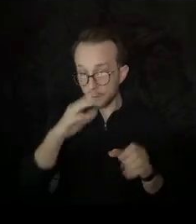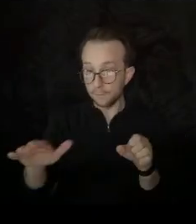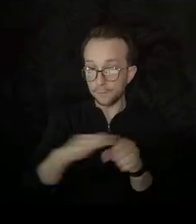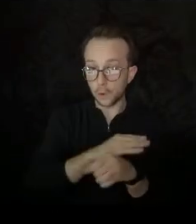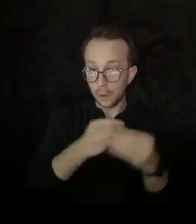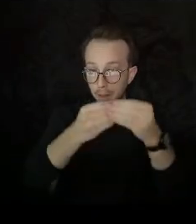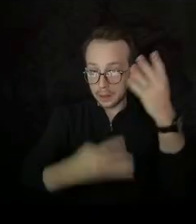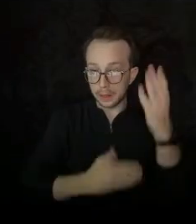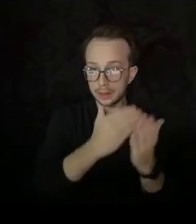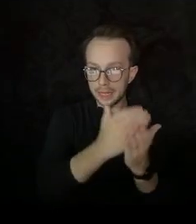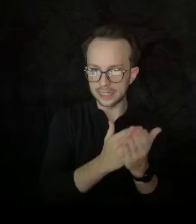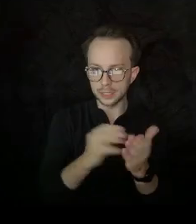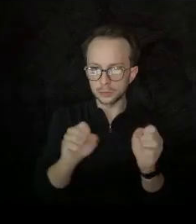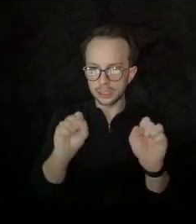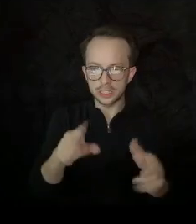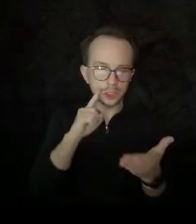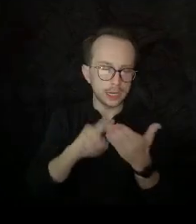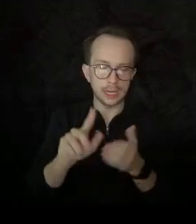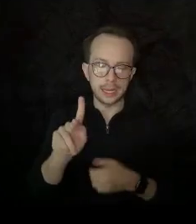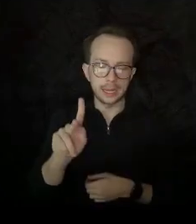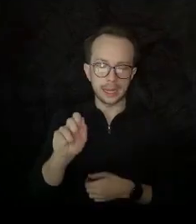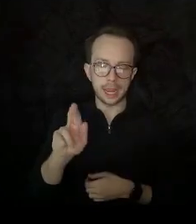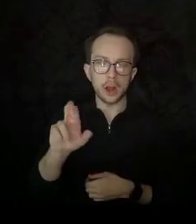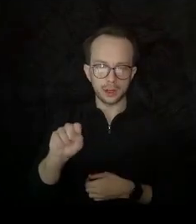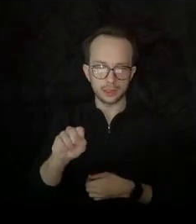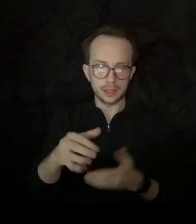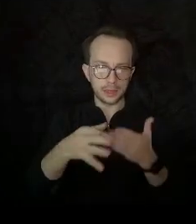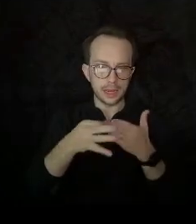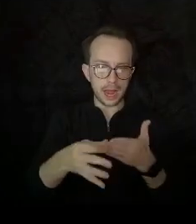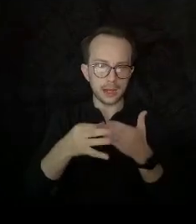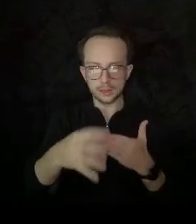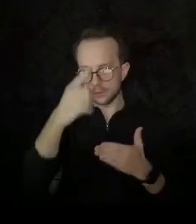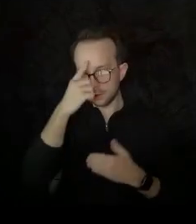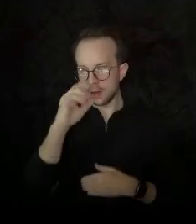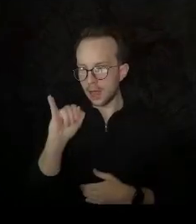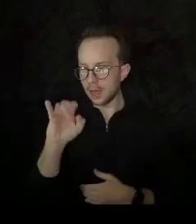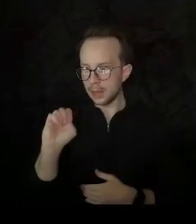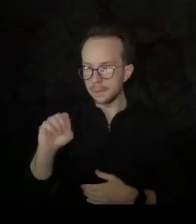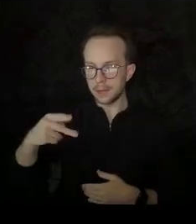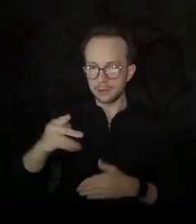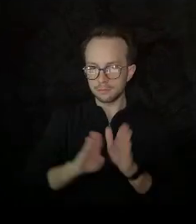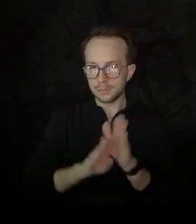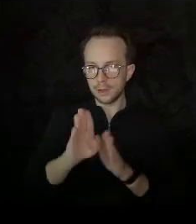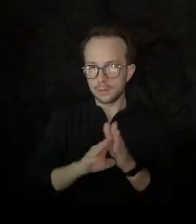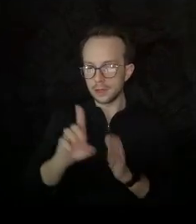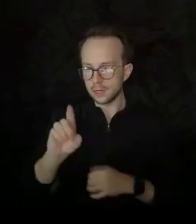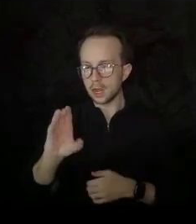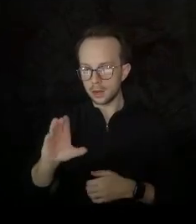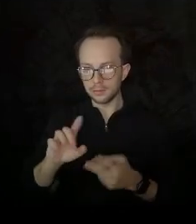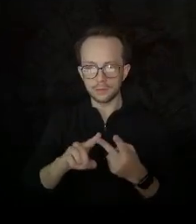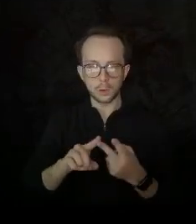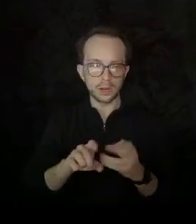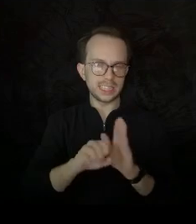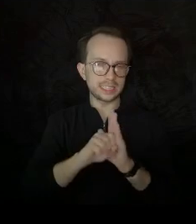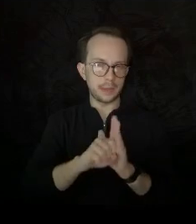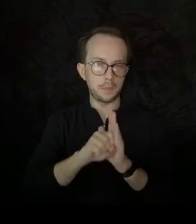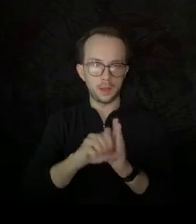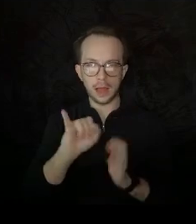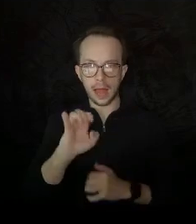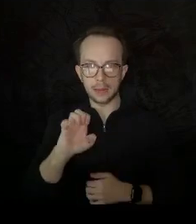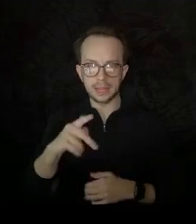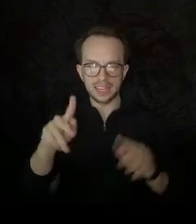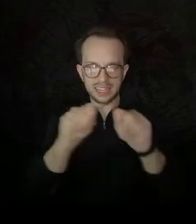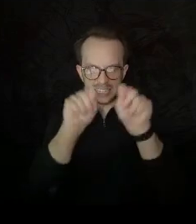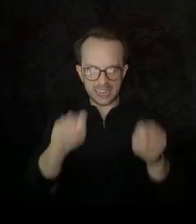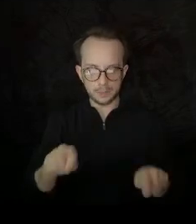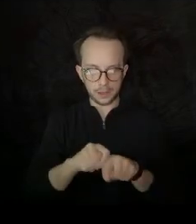KARs, the Guidance for IEP Development document, or a sample IEP template on our website. There's